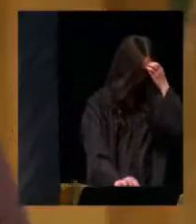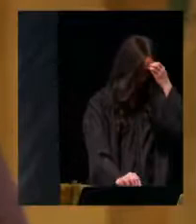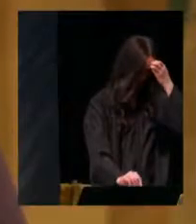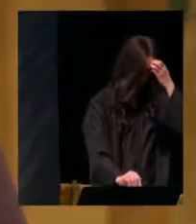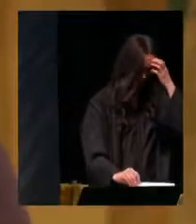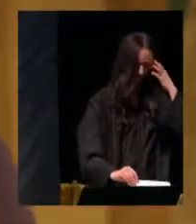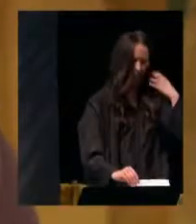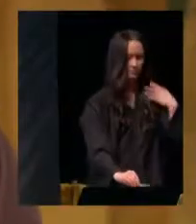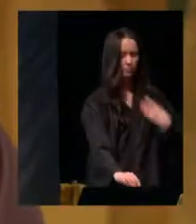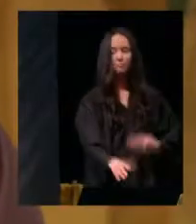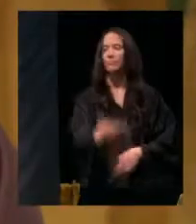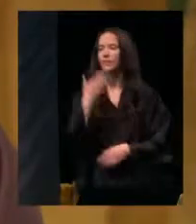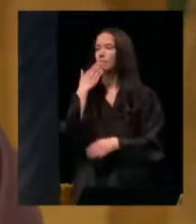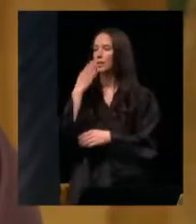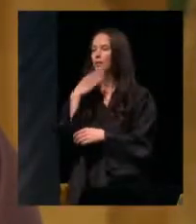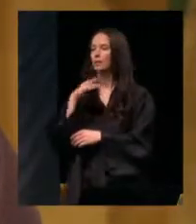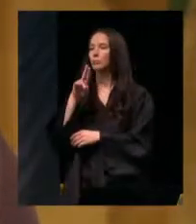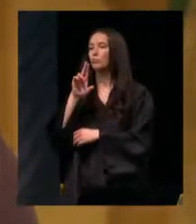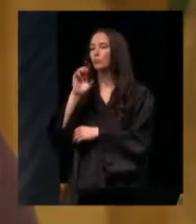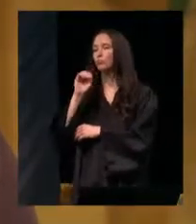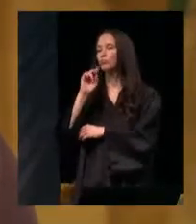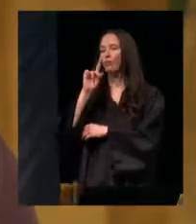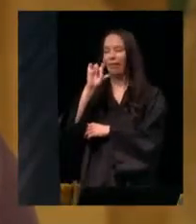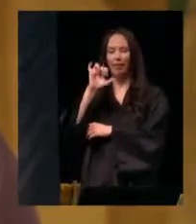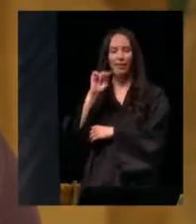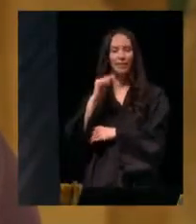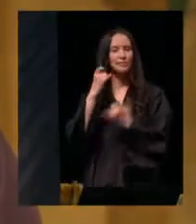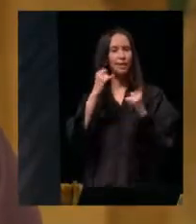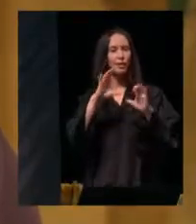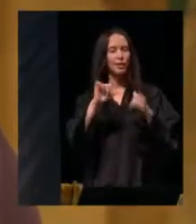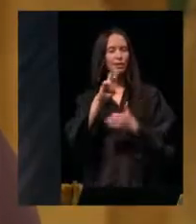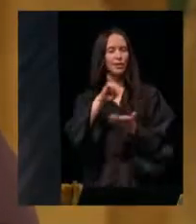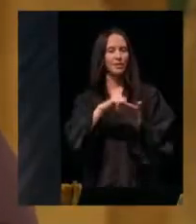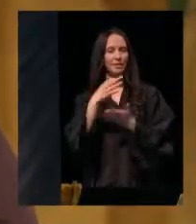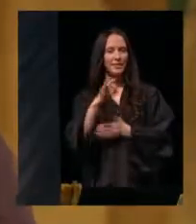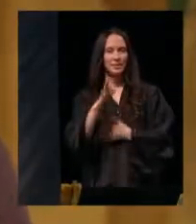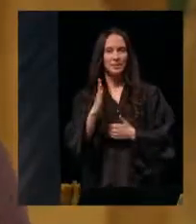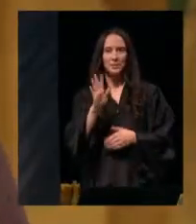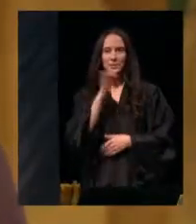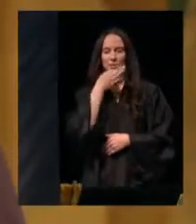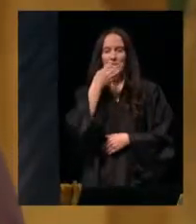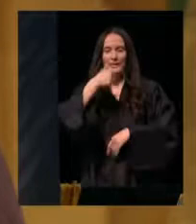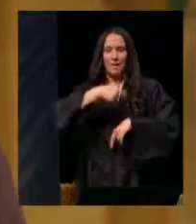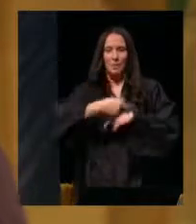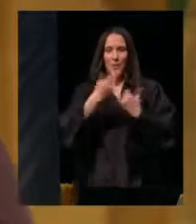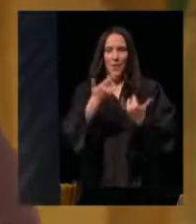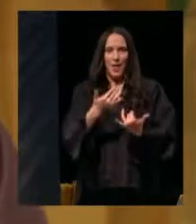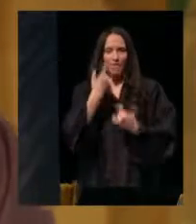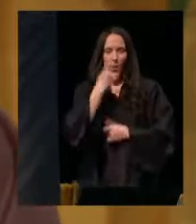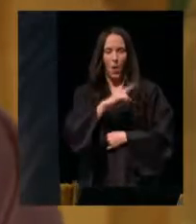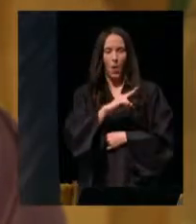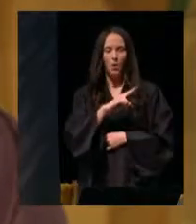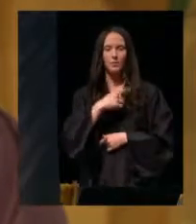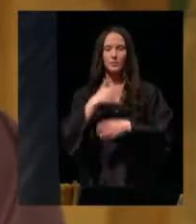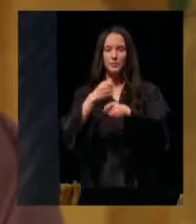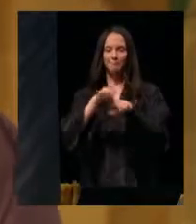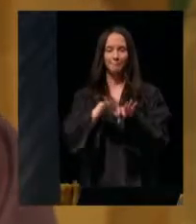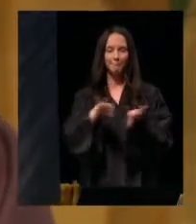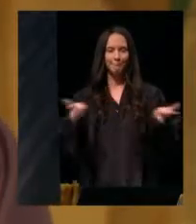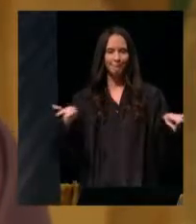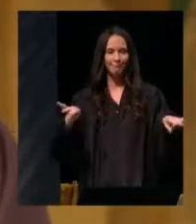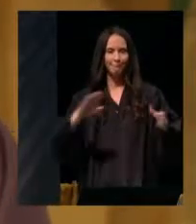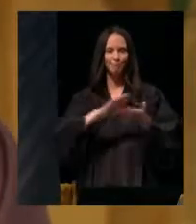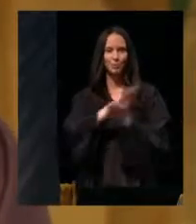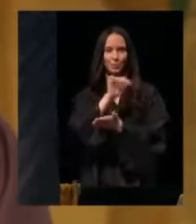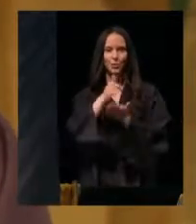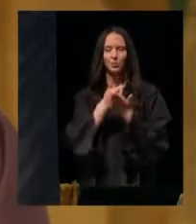Thanks, Brooklyn. Now, class of 2019, it's almost the time we have all been waiting for, and that's to get our diplomas and become graduates of